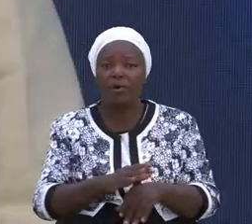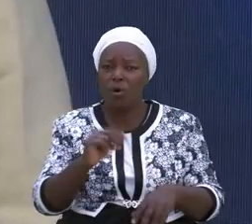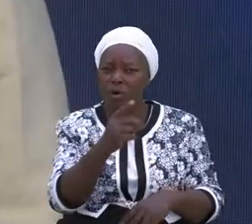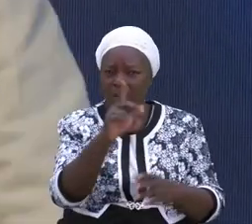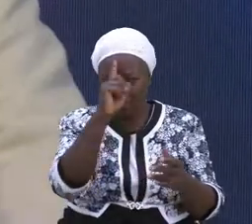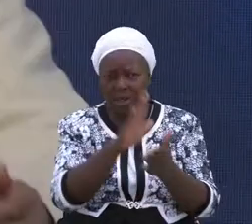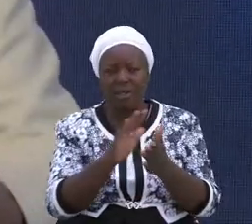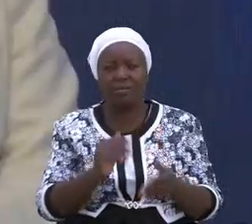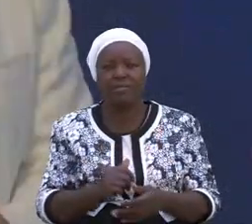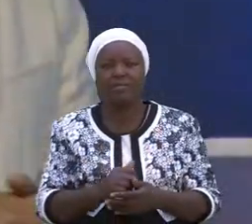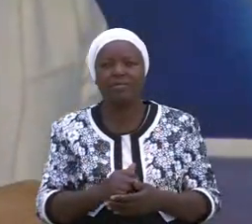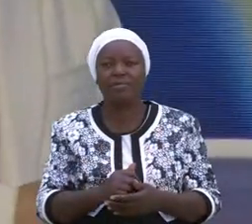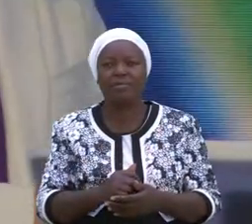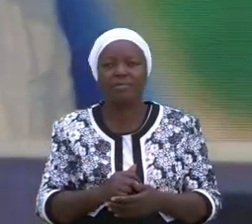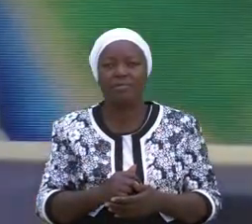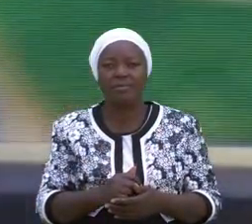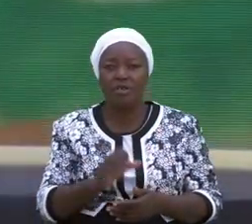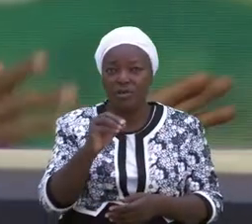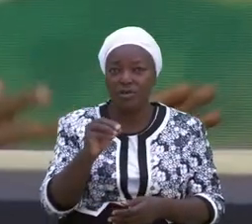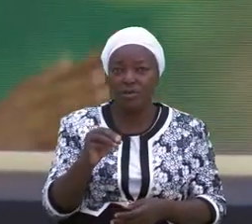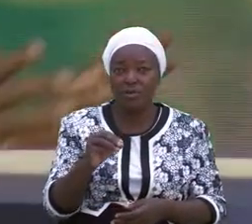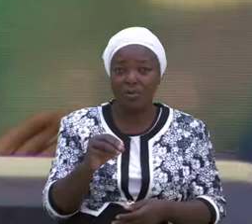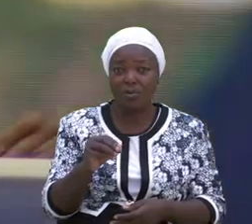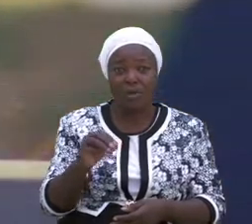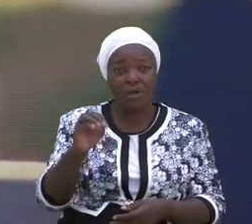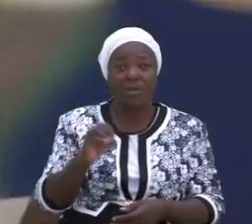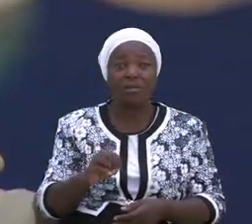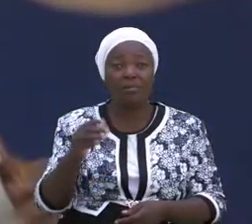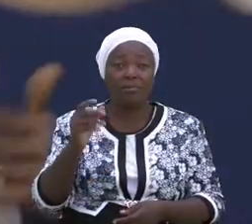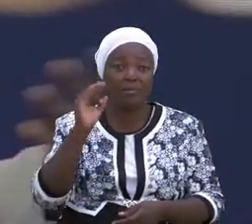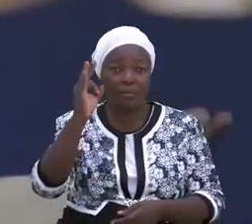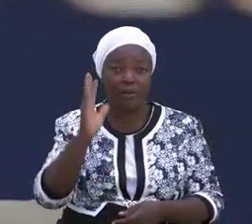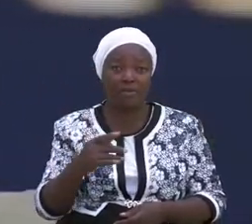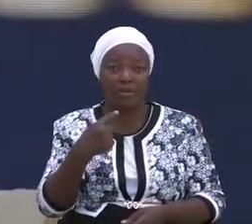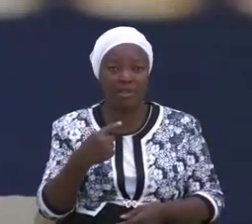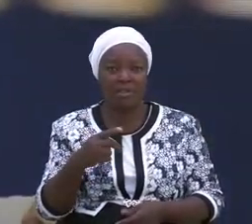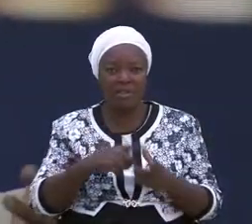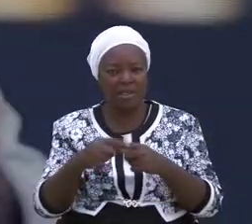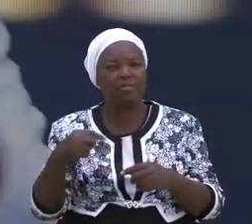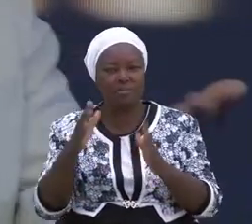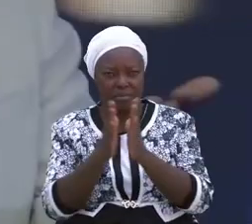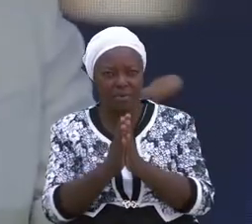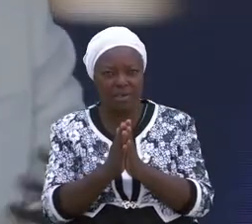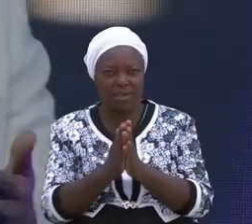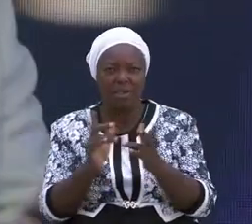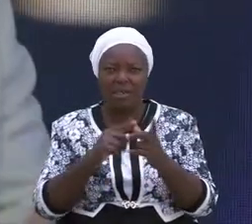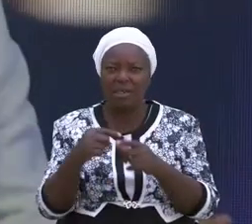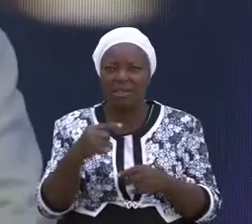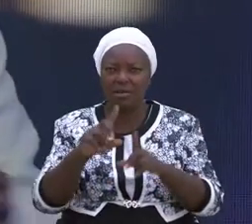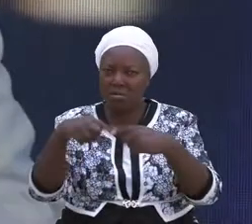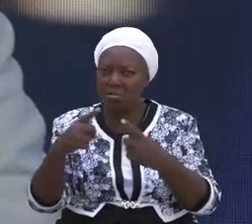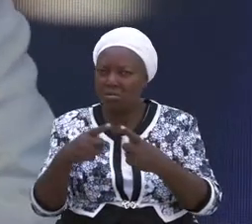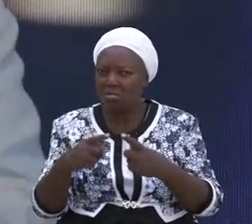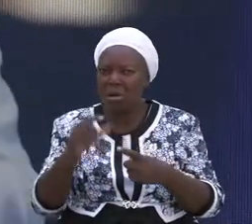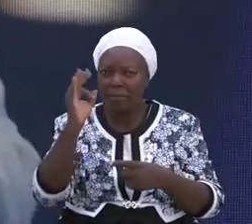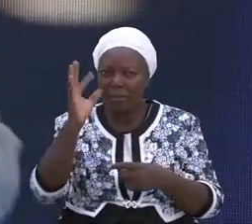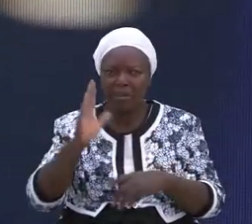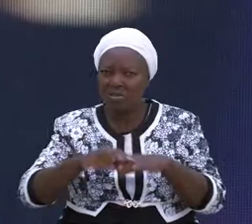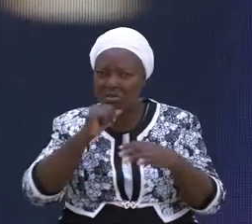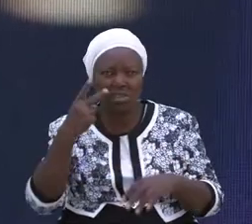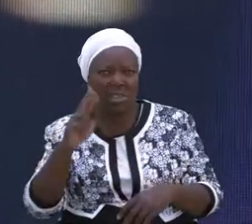believe. So I said, then we prayed. I said, go. I didn't see her. She was in the congregation.